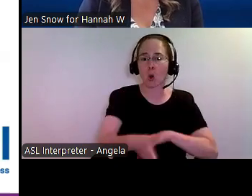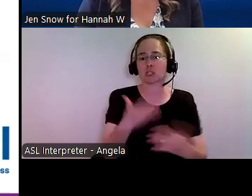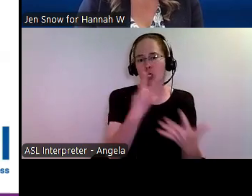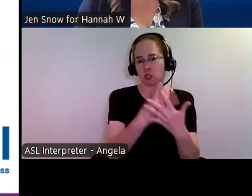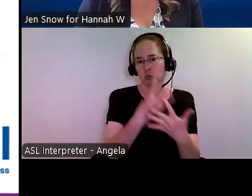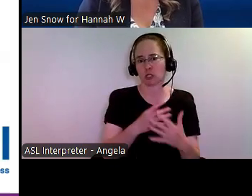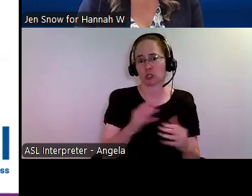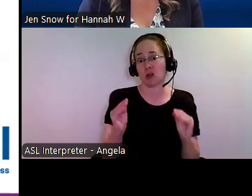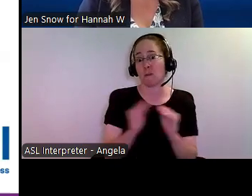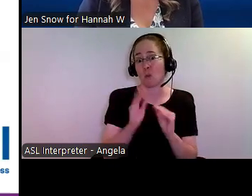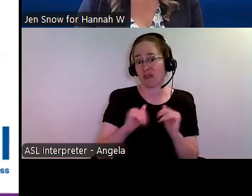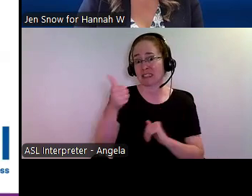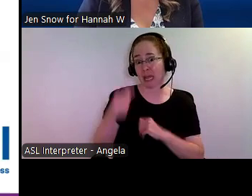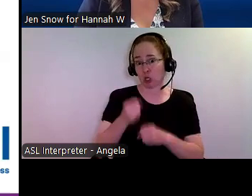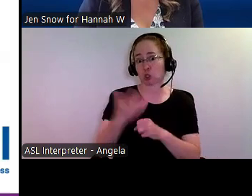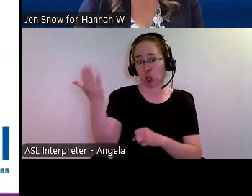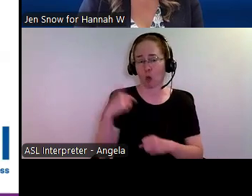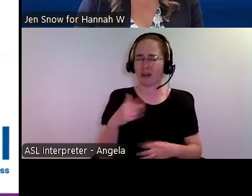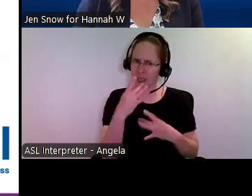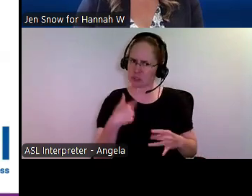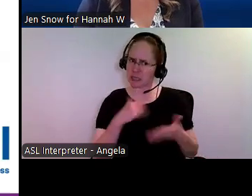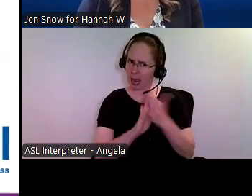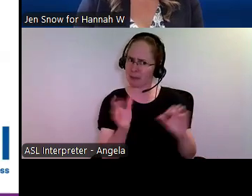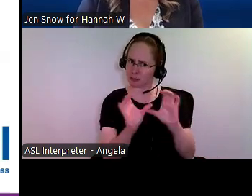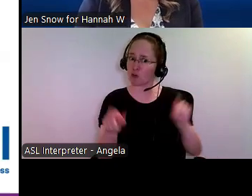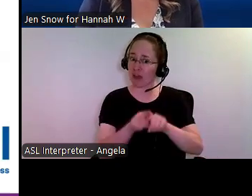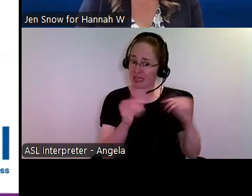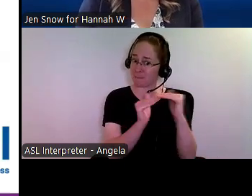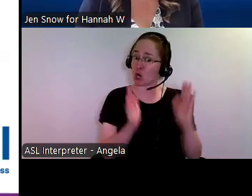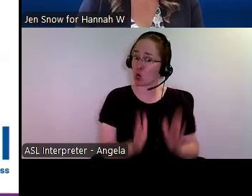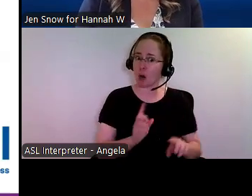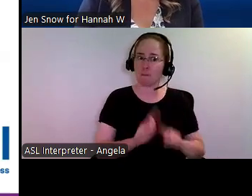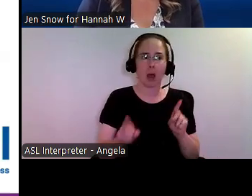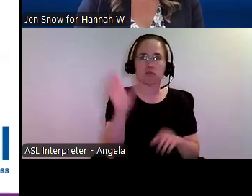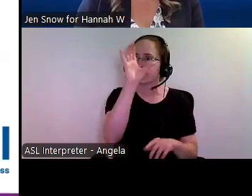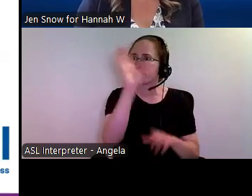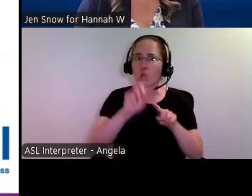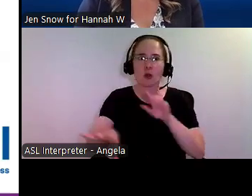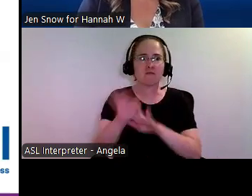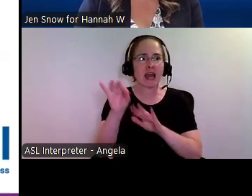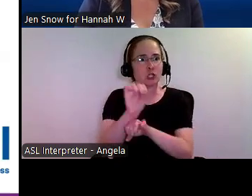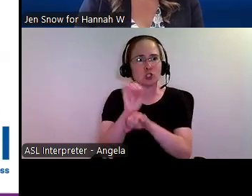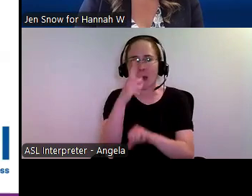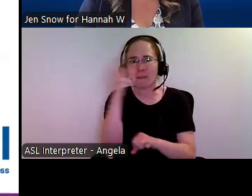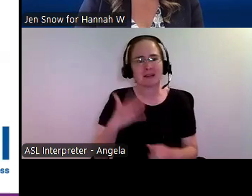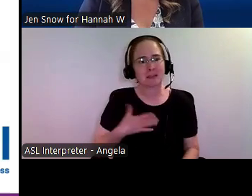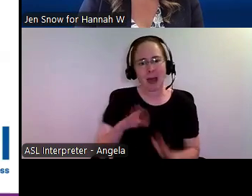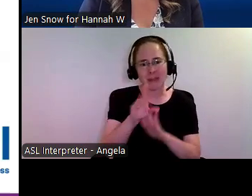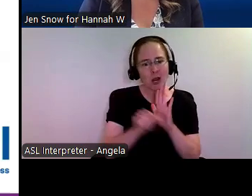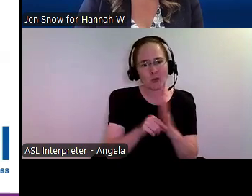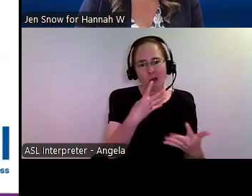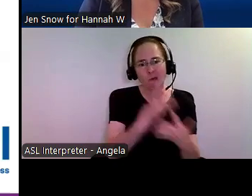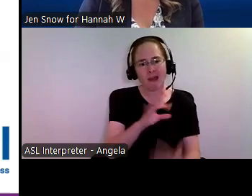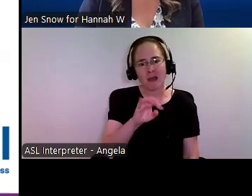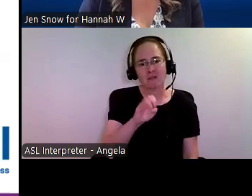ago. And it was interesting that I got certified as a peer, but then I couldn't find a job as a peer because of my felony background. So